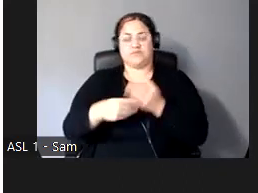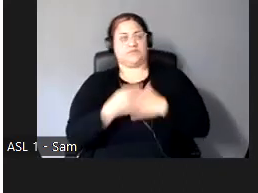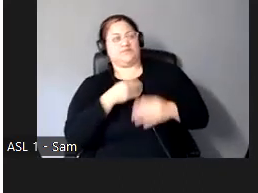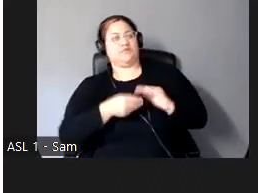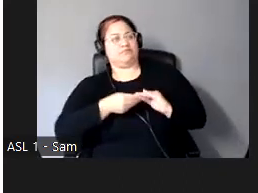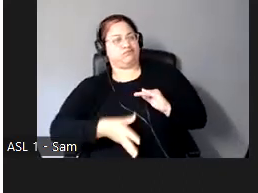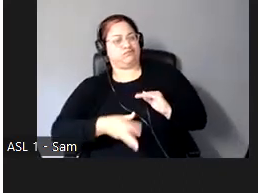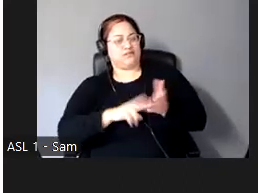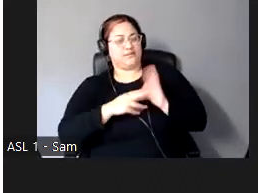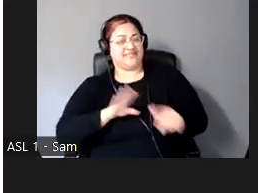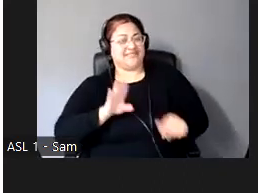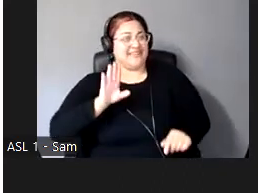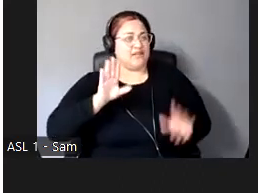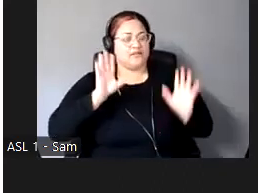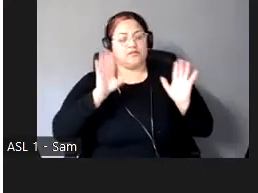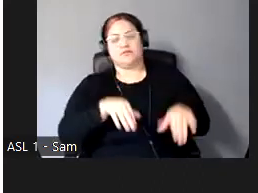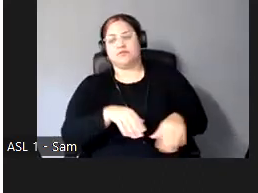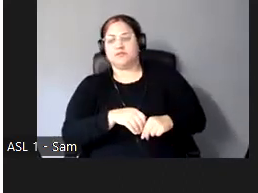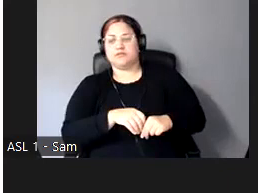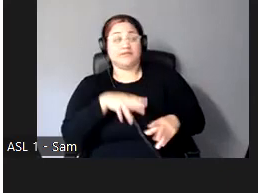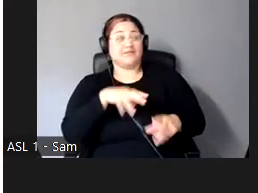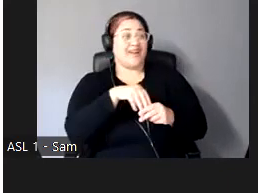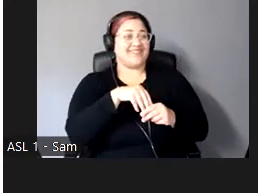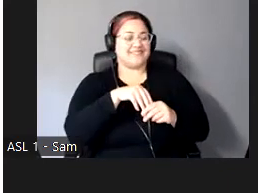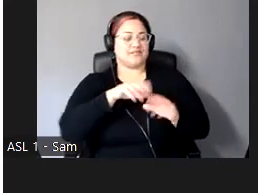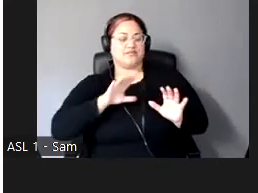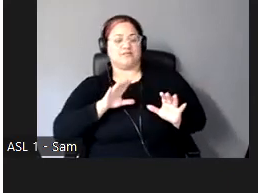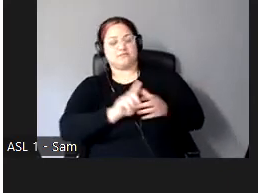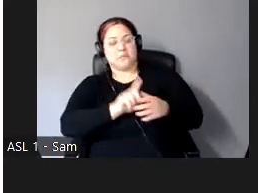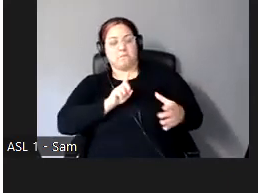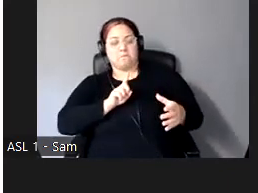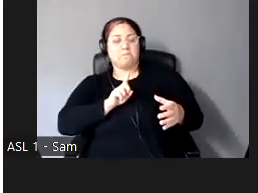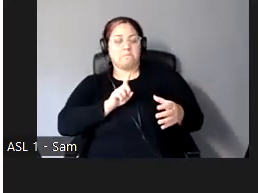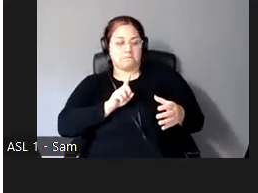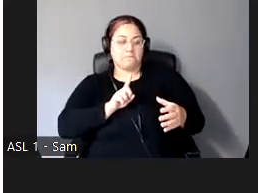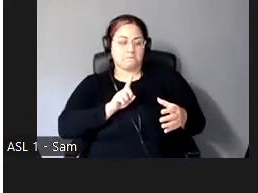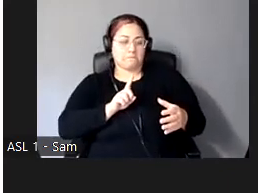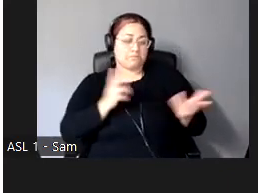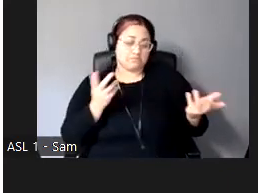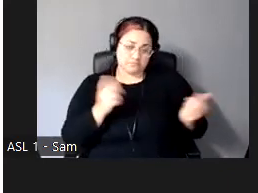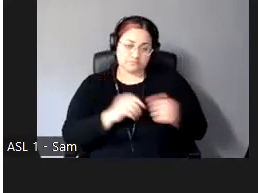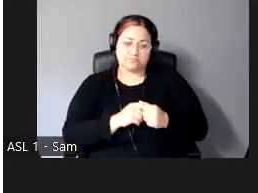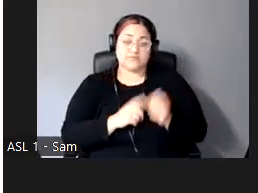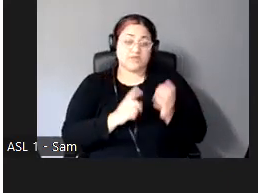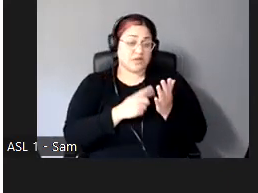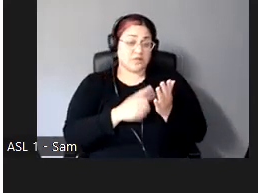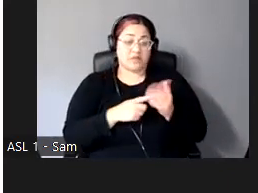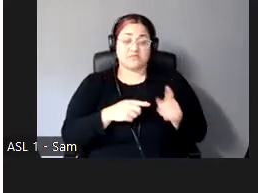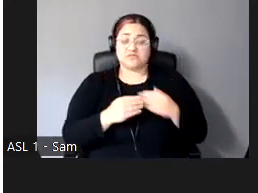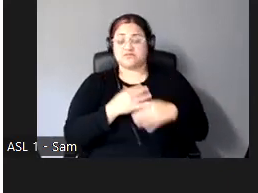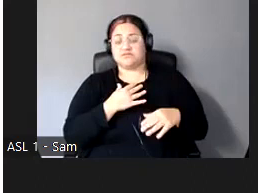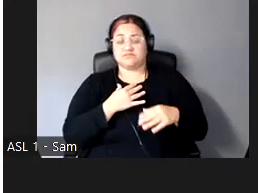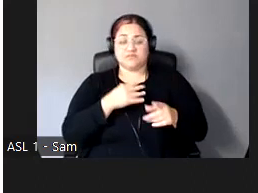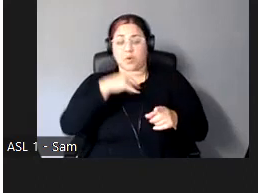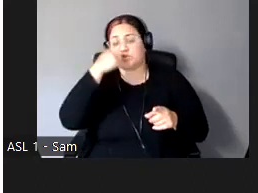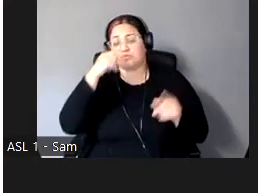So it sometimes can cause fear or discomfort or nervousness around families. And there's many, many